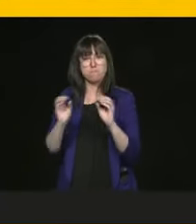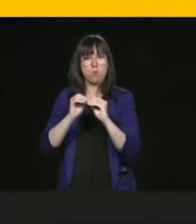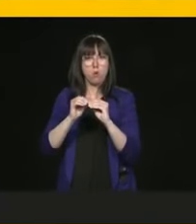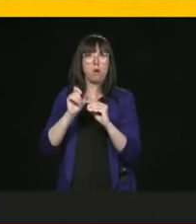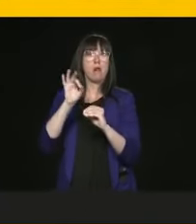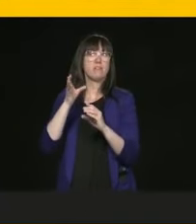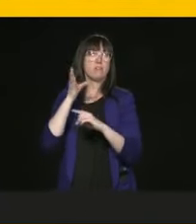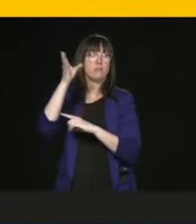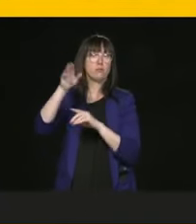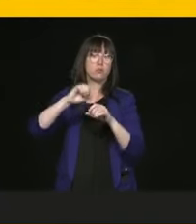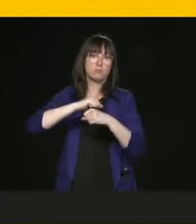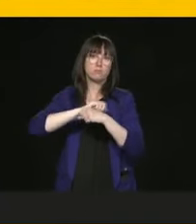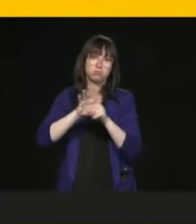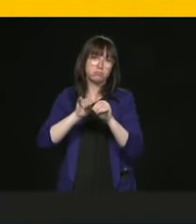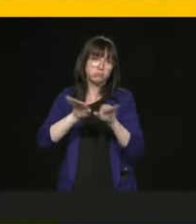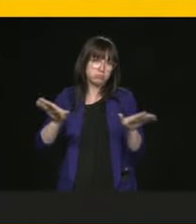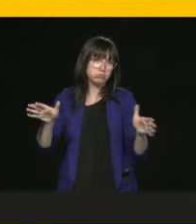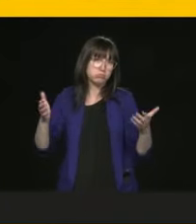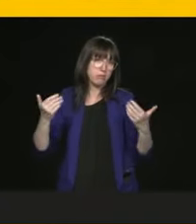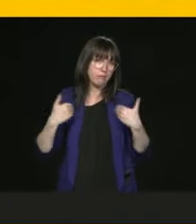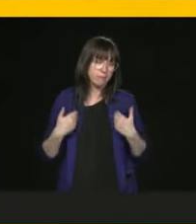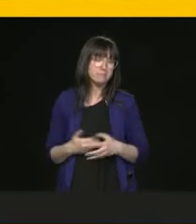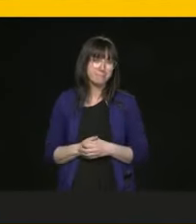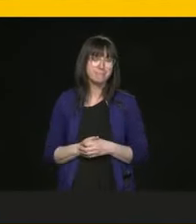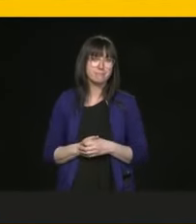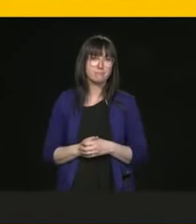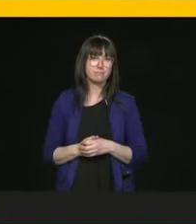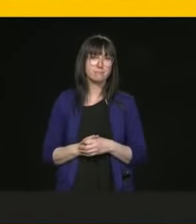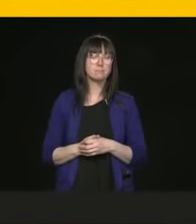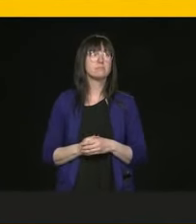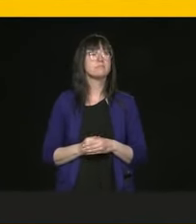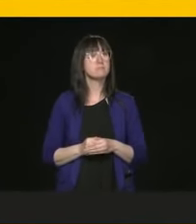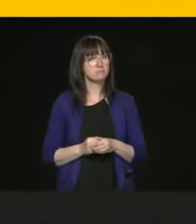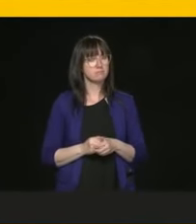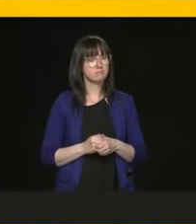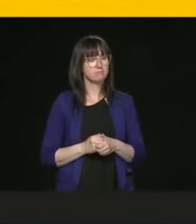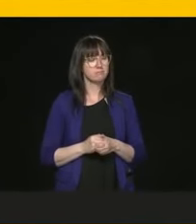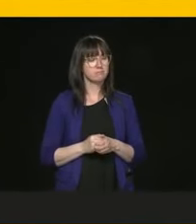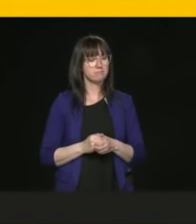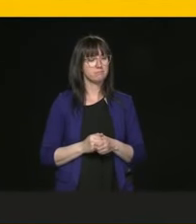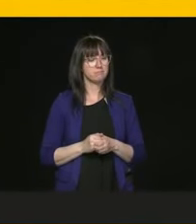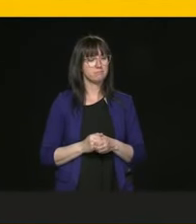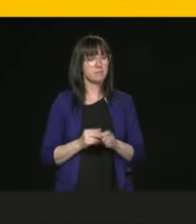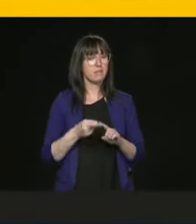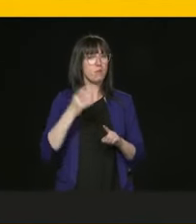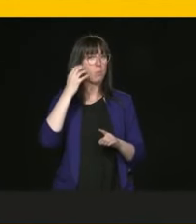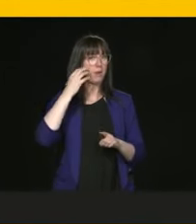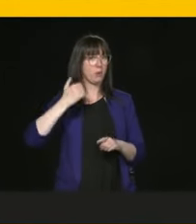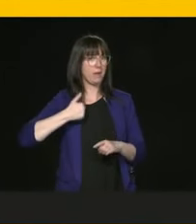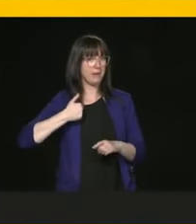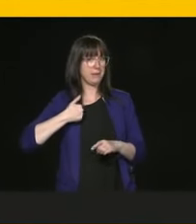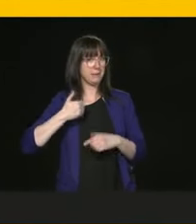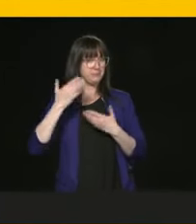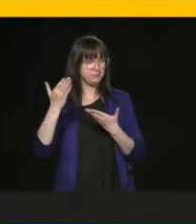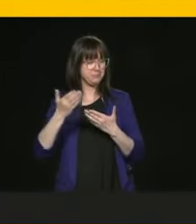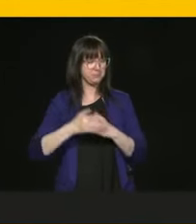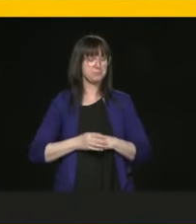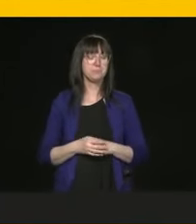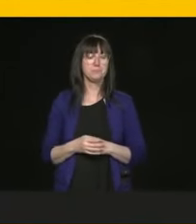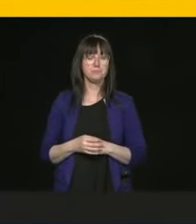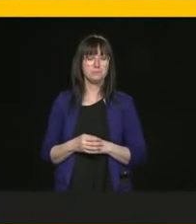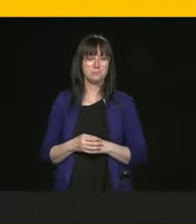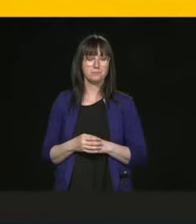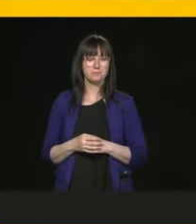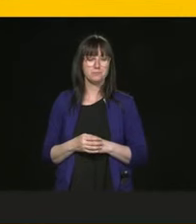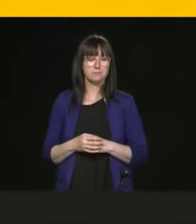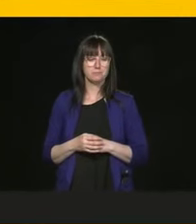future outbreaks than we were this time. Bonjour, Monsieur Trudeau. Philippe Vincent Foisy de Radio-Canada. Radio-Canada. Good morning, Mr. Trudeau. I